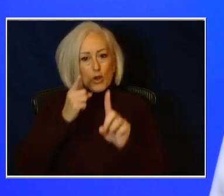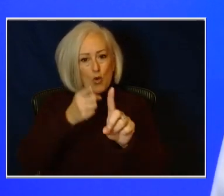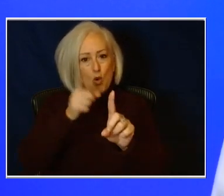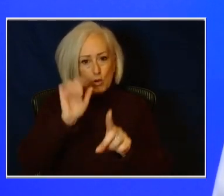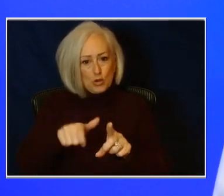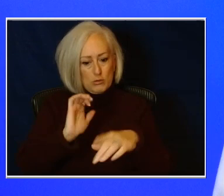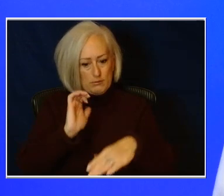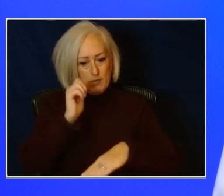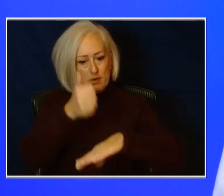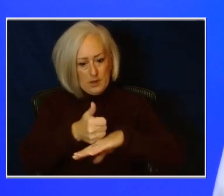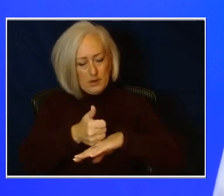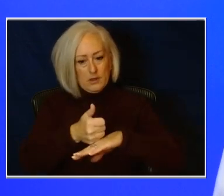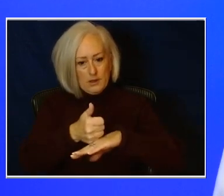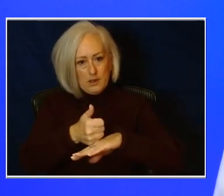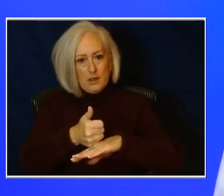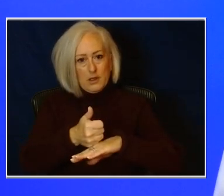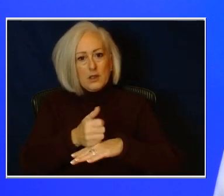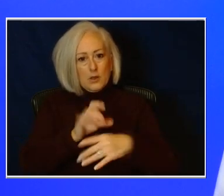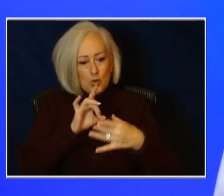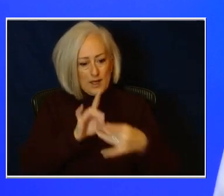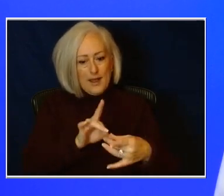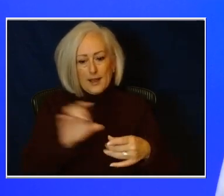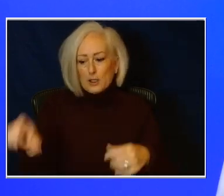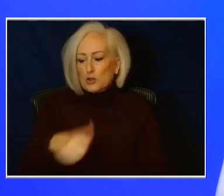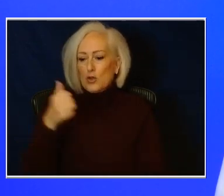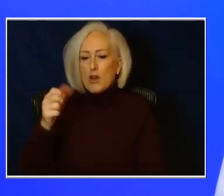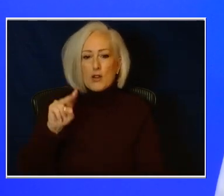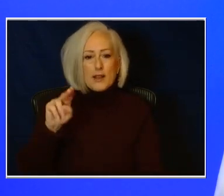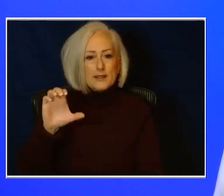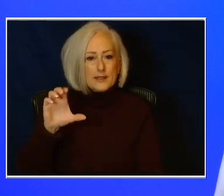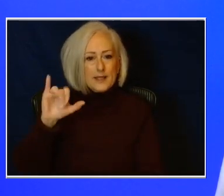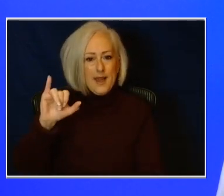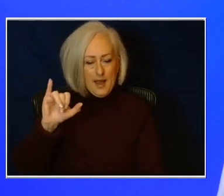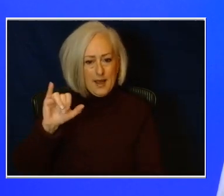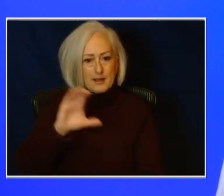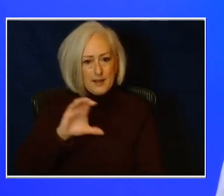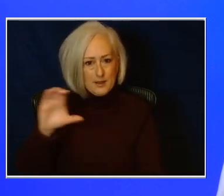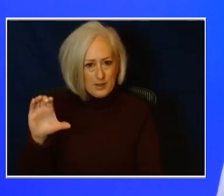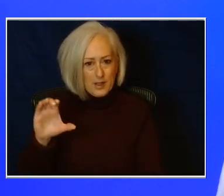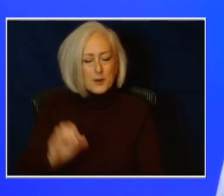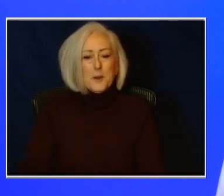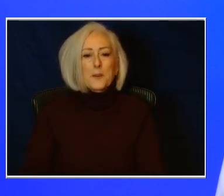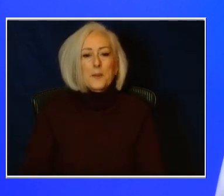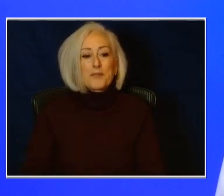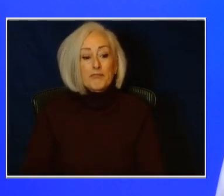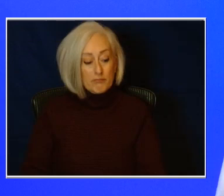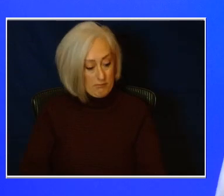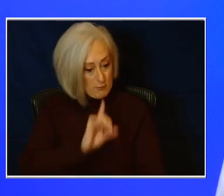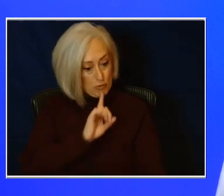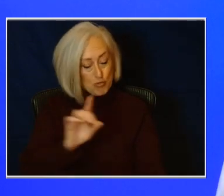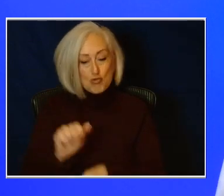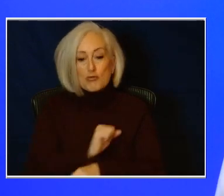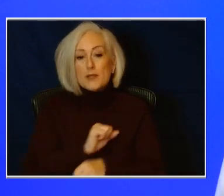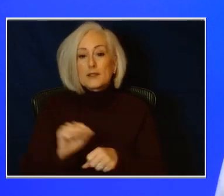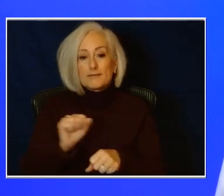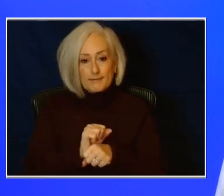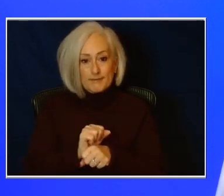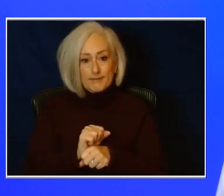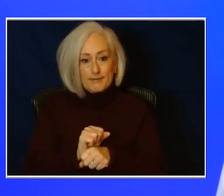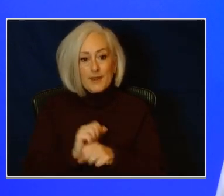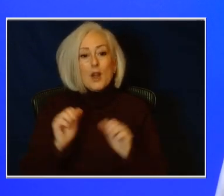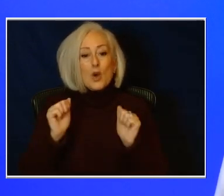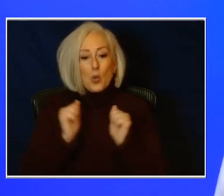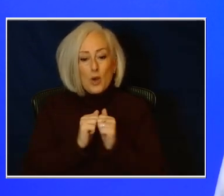among other NCI designated cancer centers. And sure enough, with the creation of the community outreach and